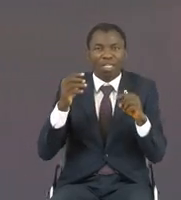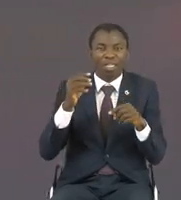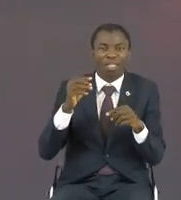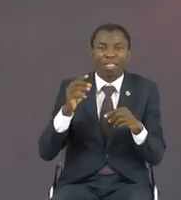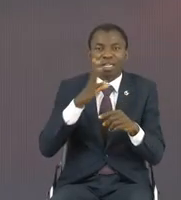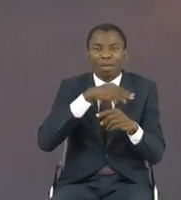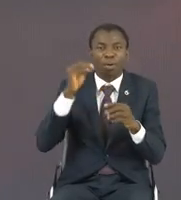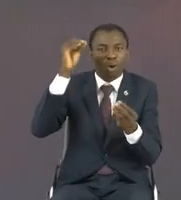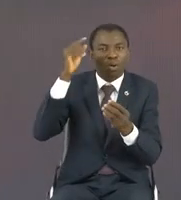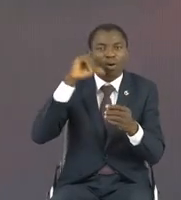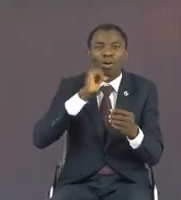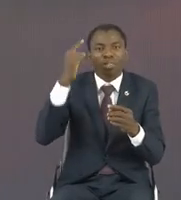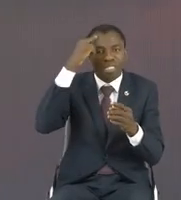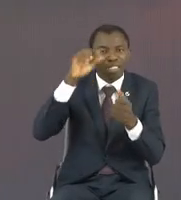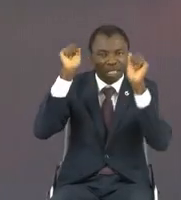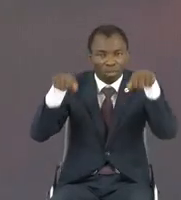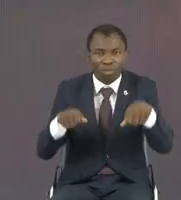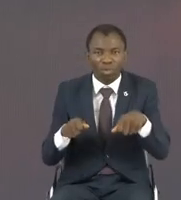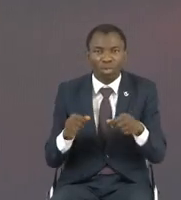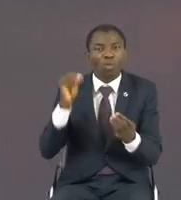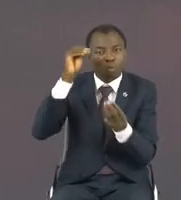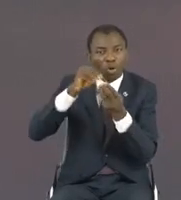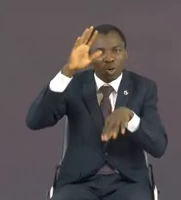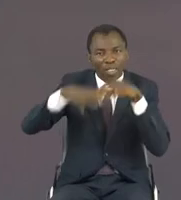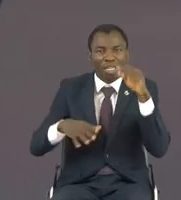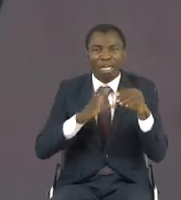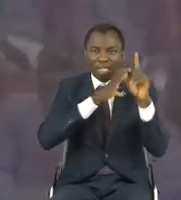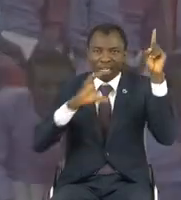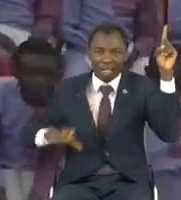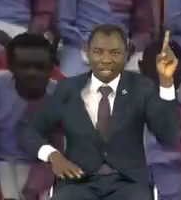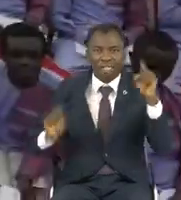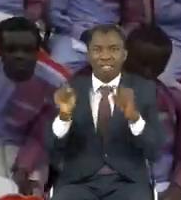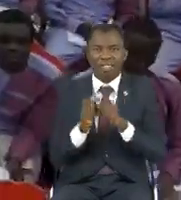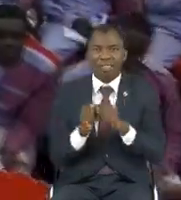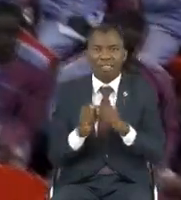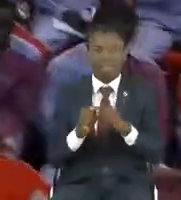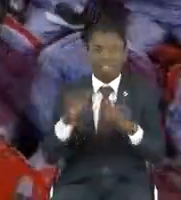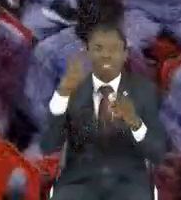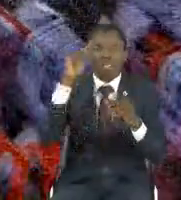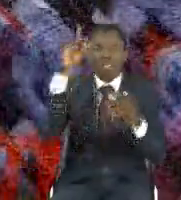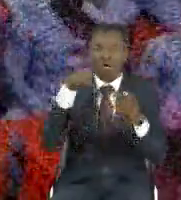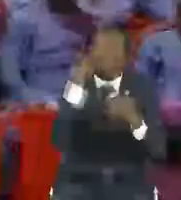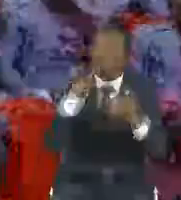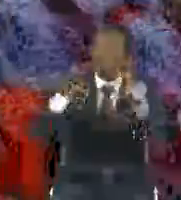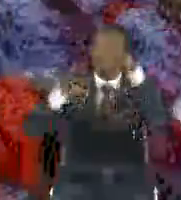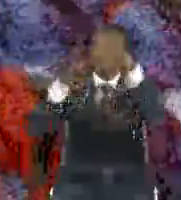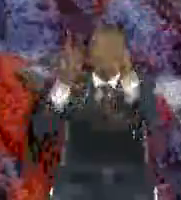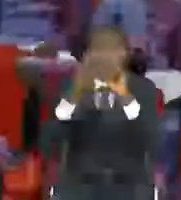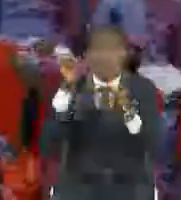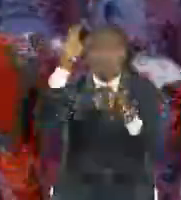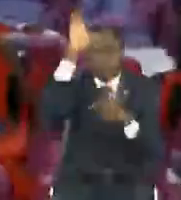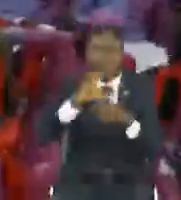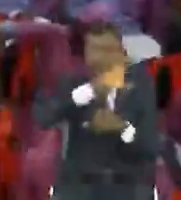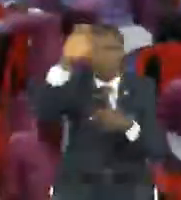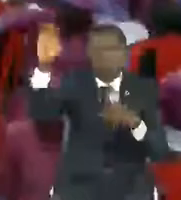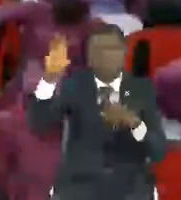unthinkable, unthinkable. More than me, the one who went to the cross, the one who died